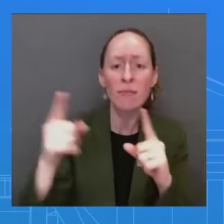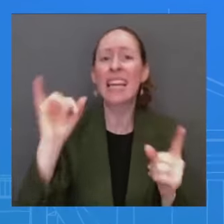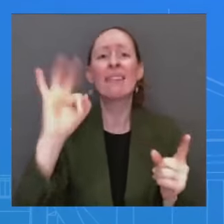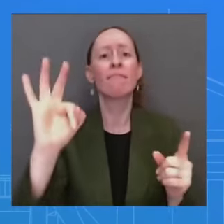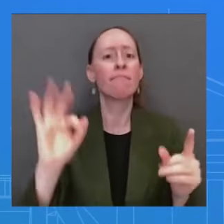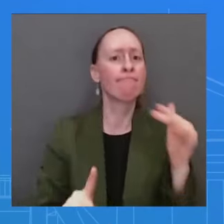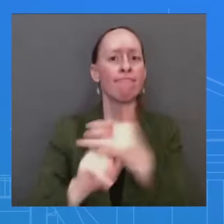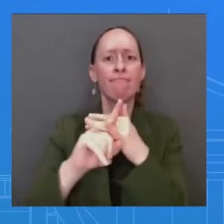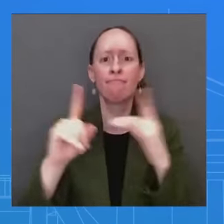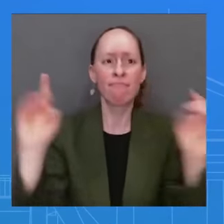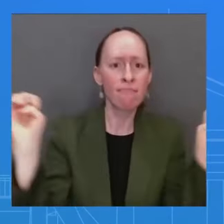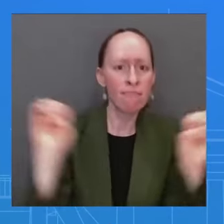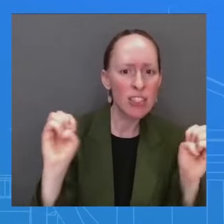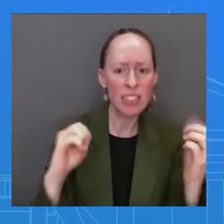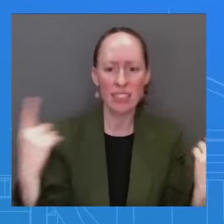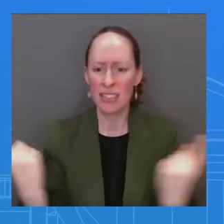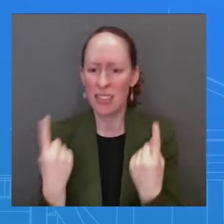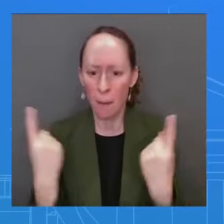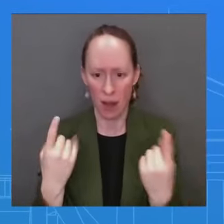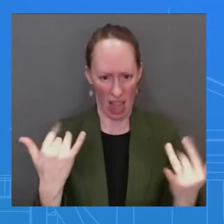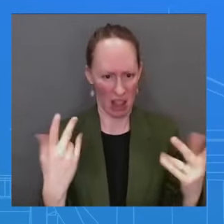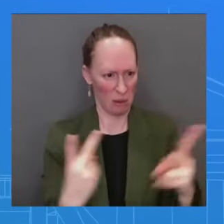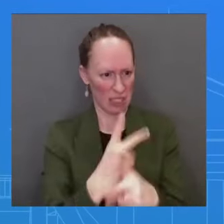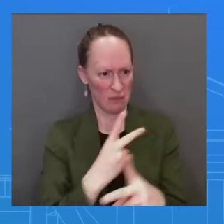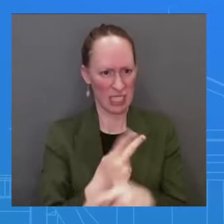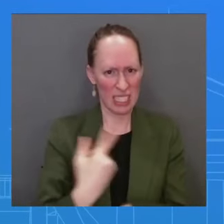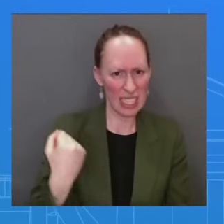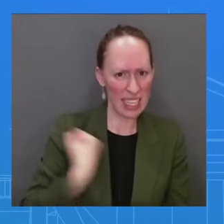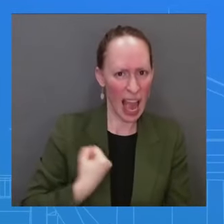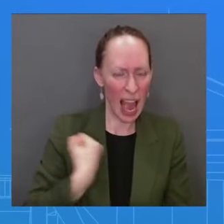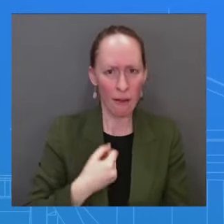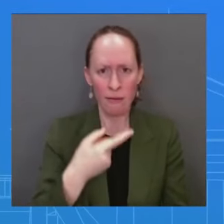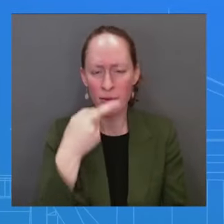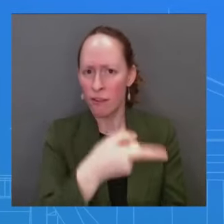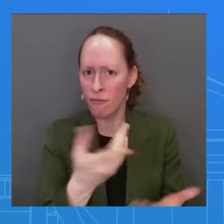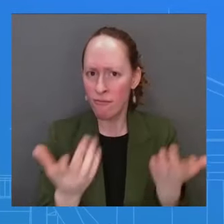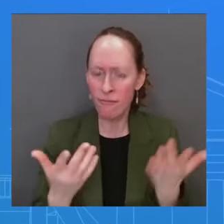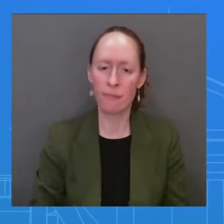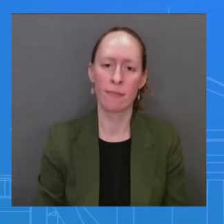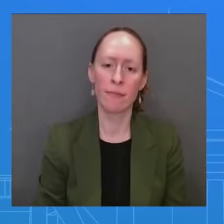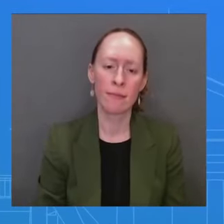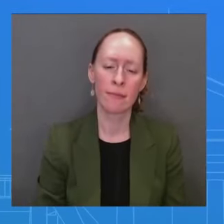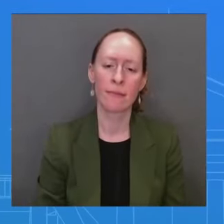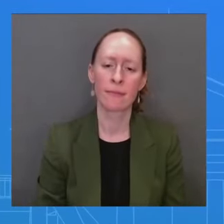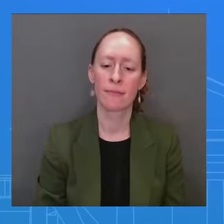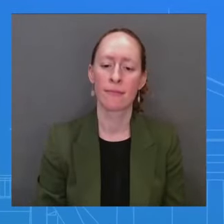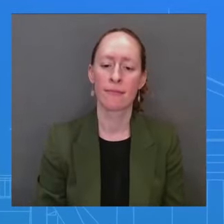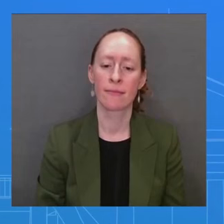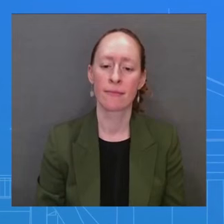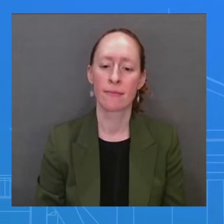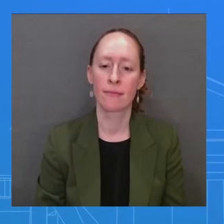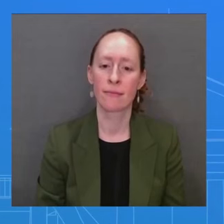gangs? Well, so first of all, our concern is over the violence and seeing that stops. And as you saw